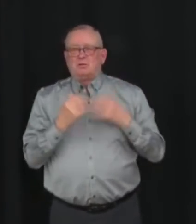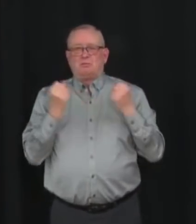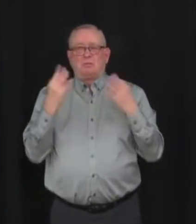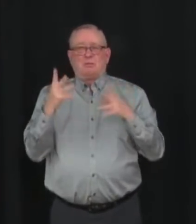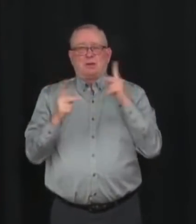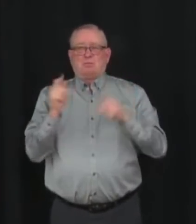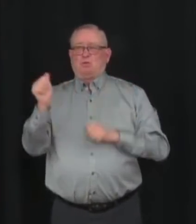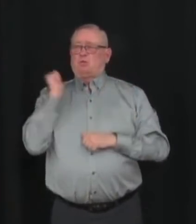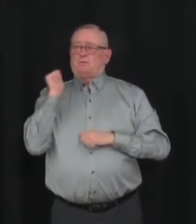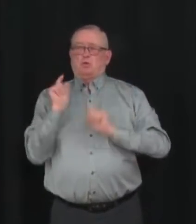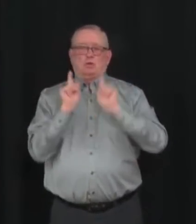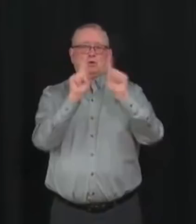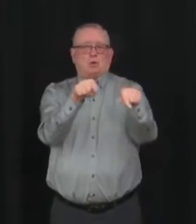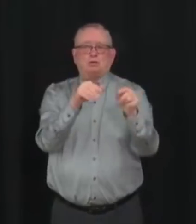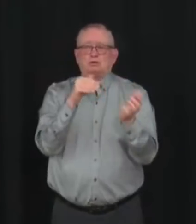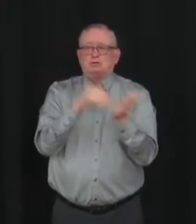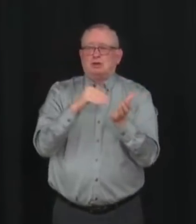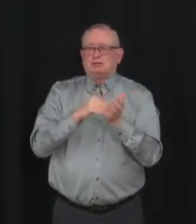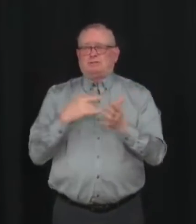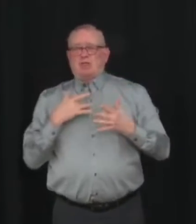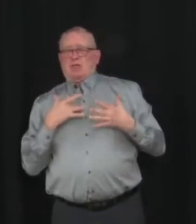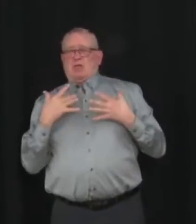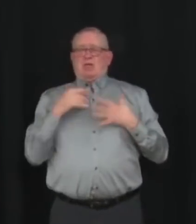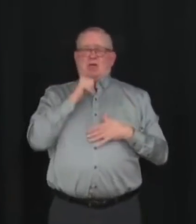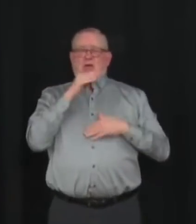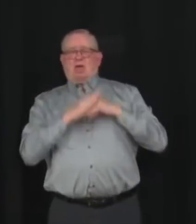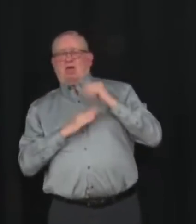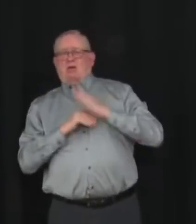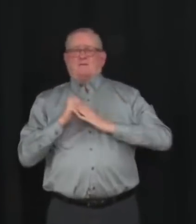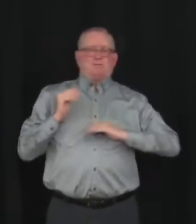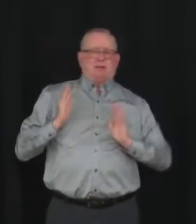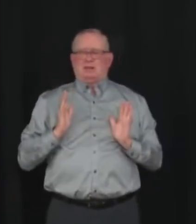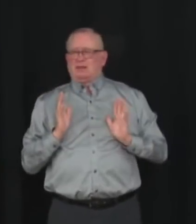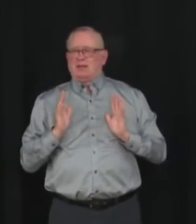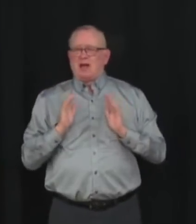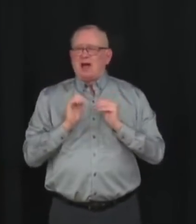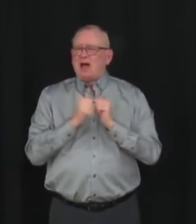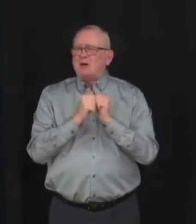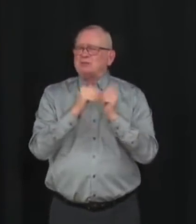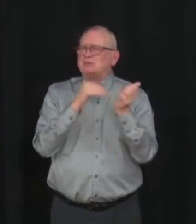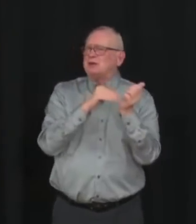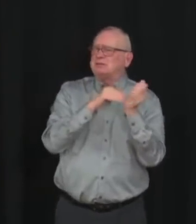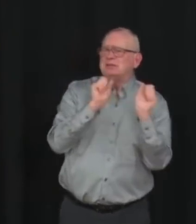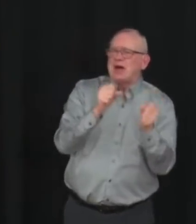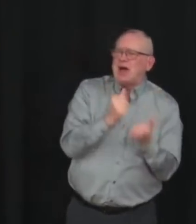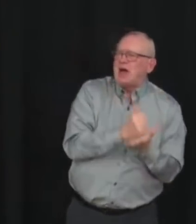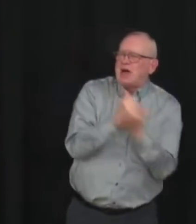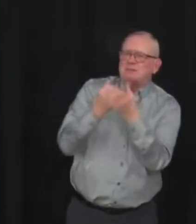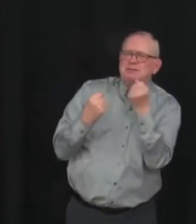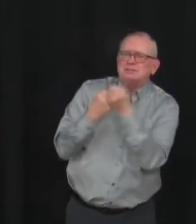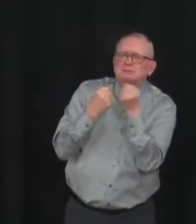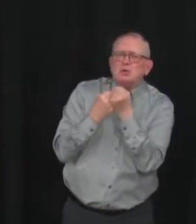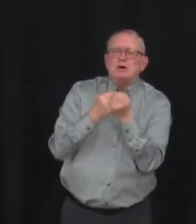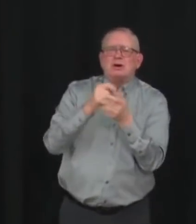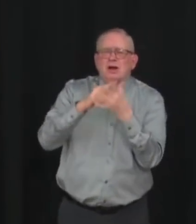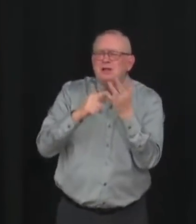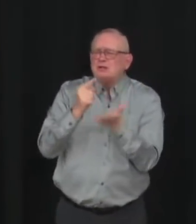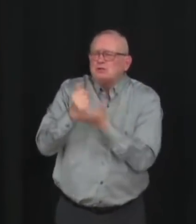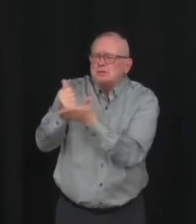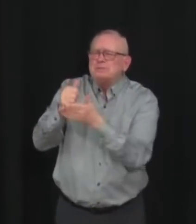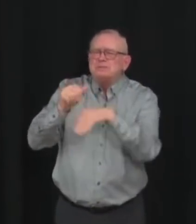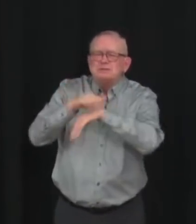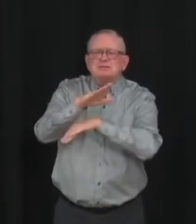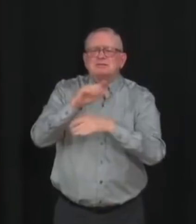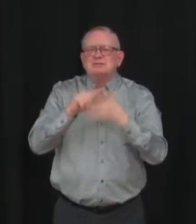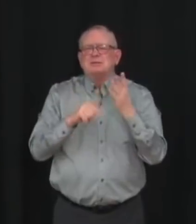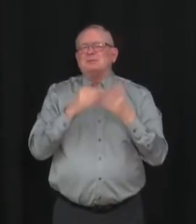or hospital. And certainly the Omicron variant is not helping the situation. So we're adjusting how physicians